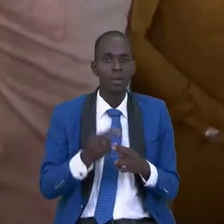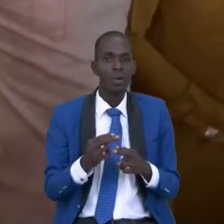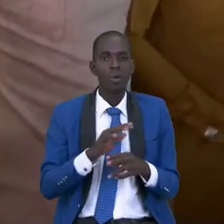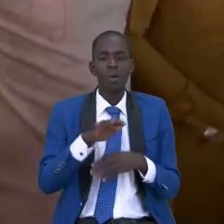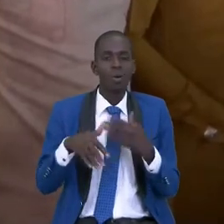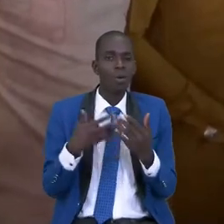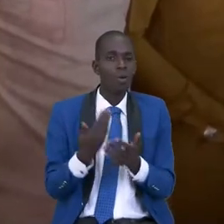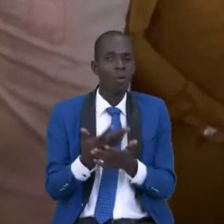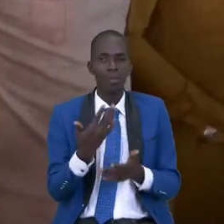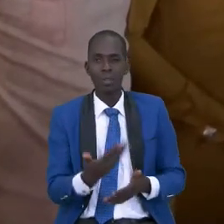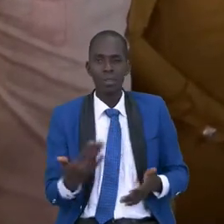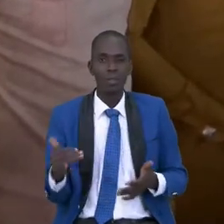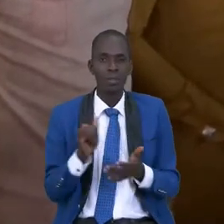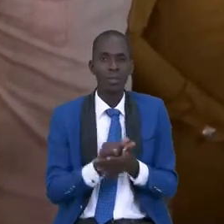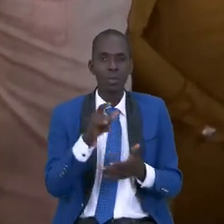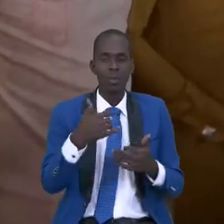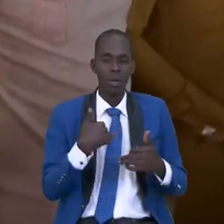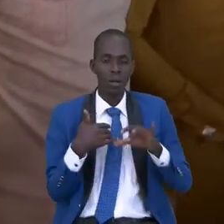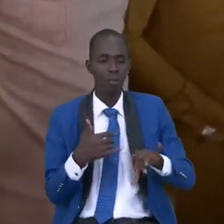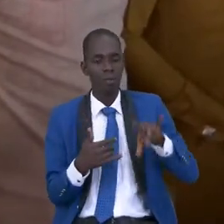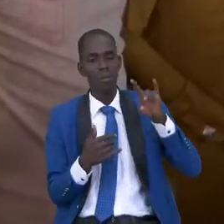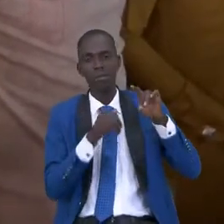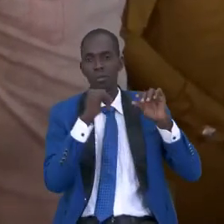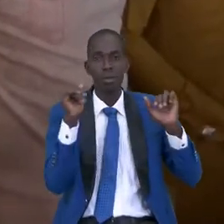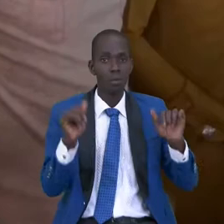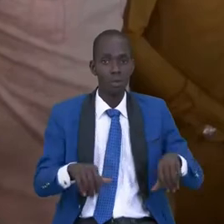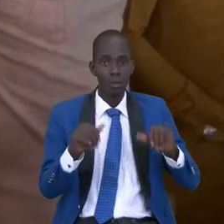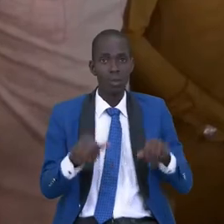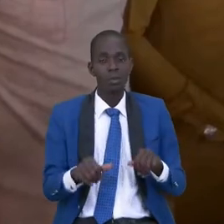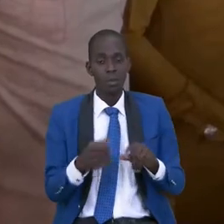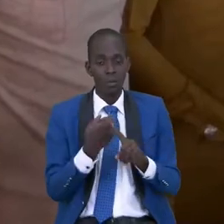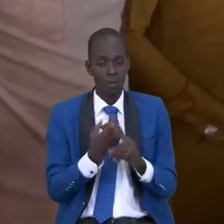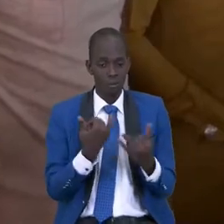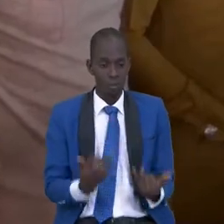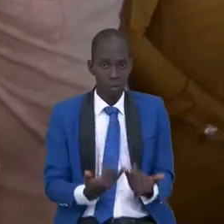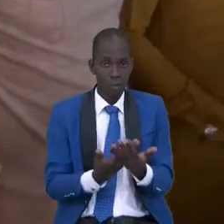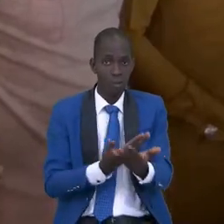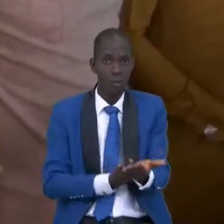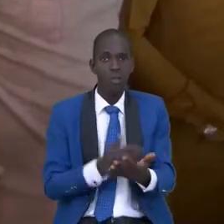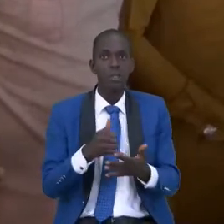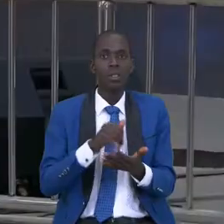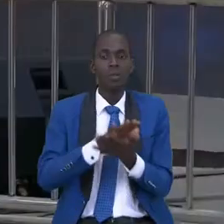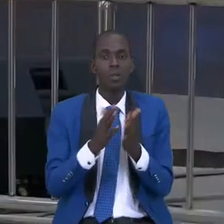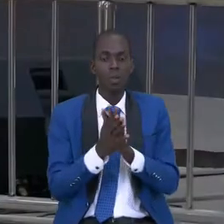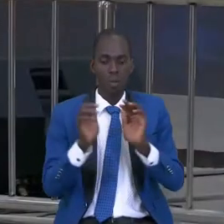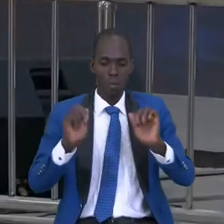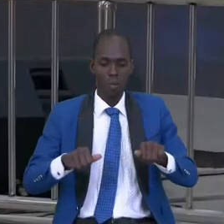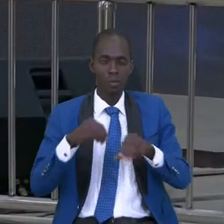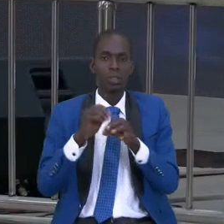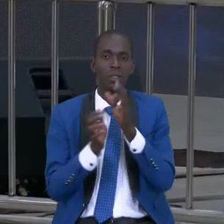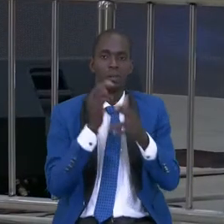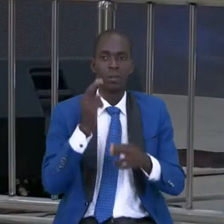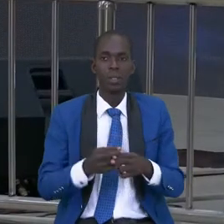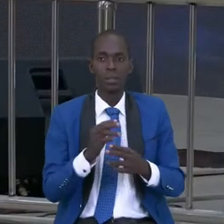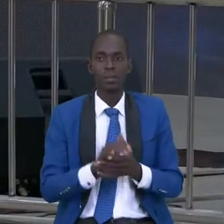have found impossible from this morning, they become possible in Jesus'